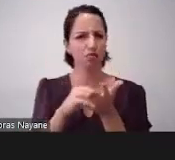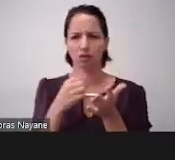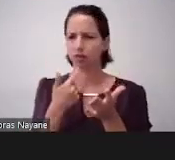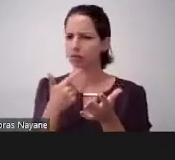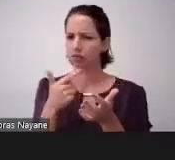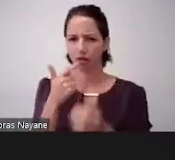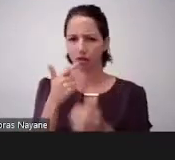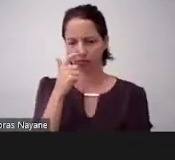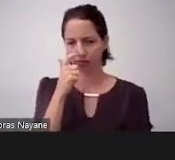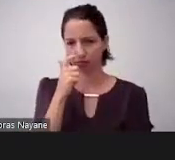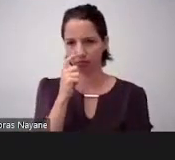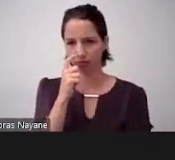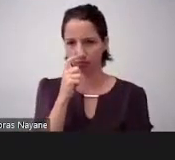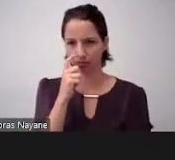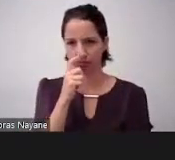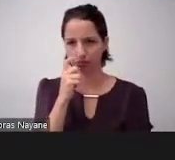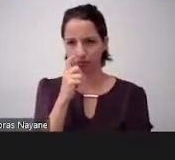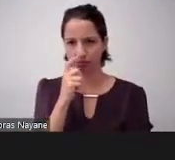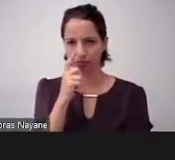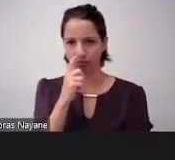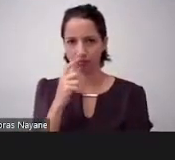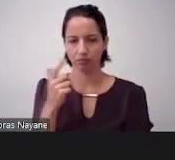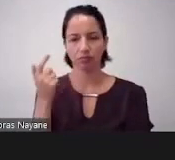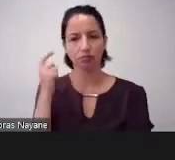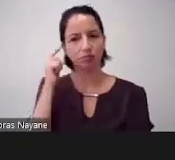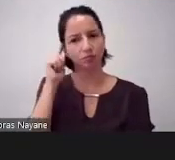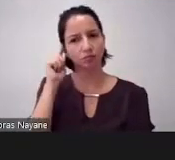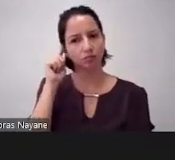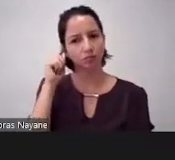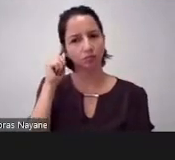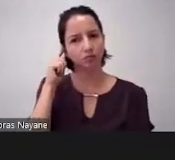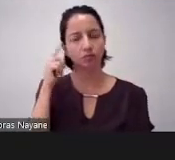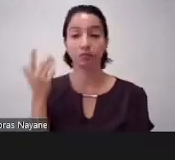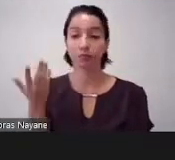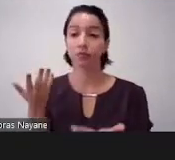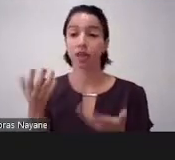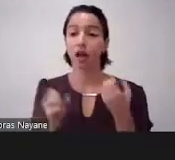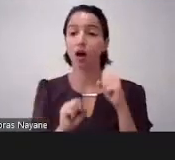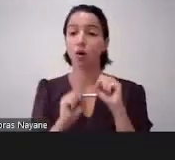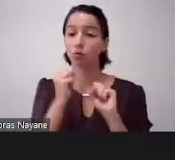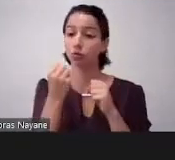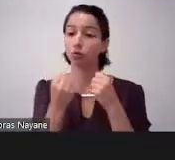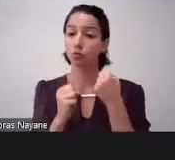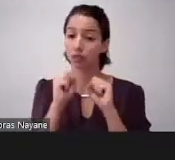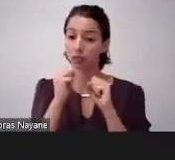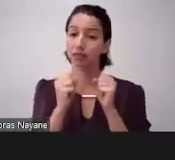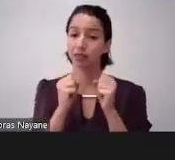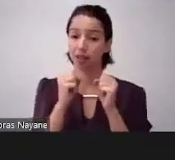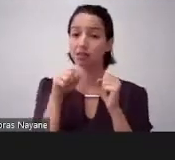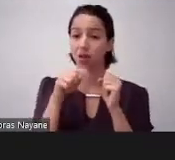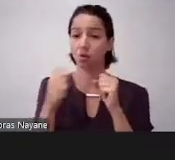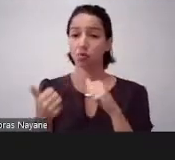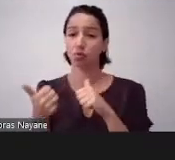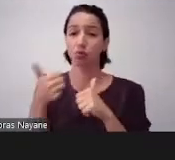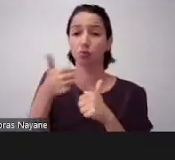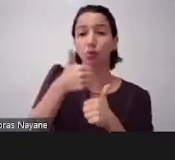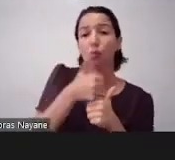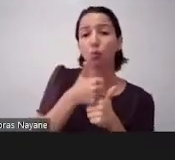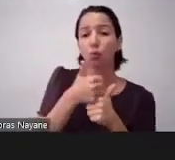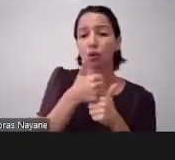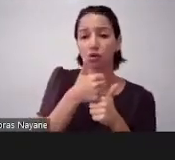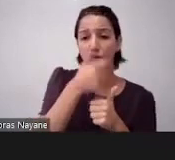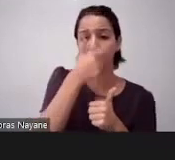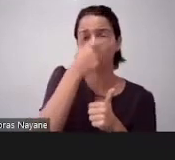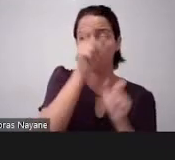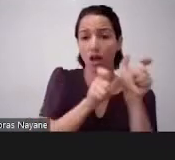contracts. The new technologies everyone knows is automation that generates unemployment, but on